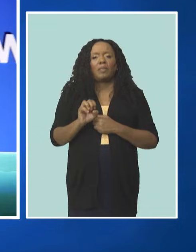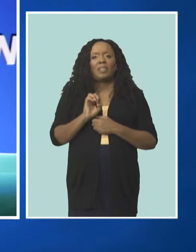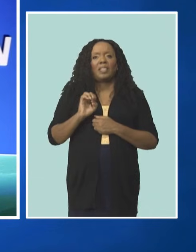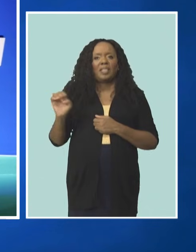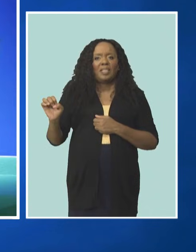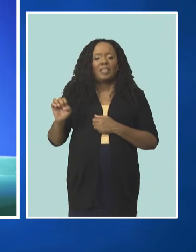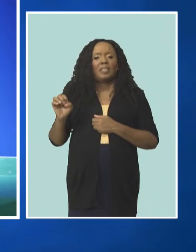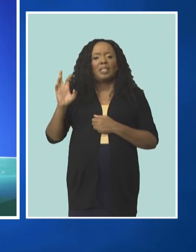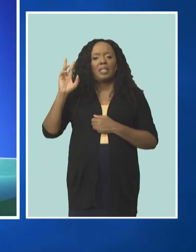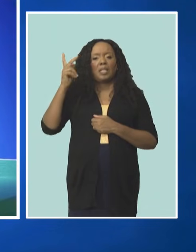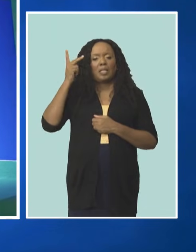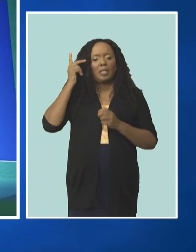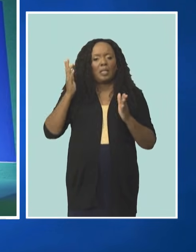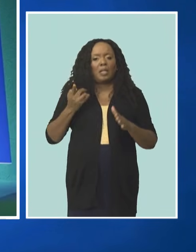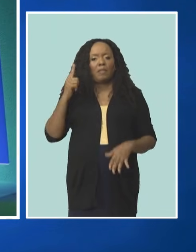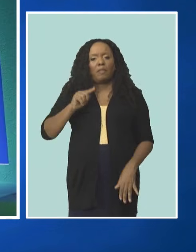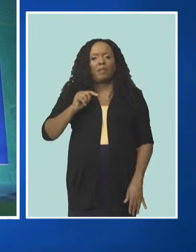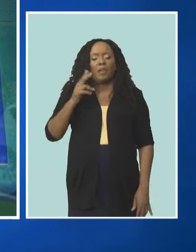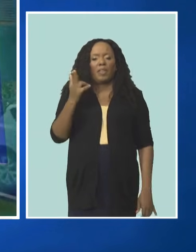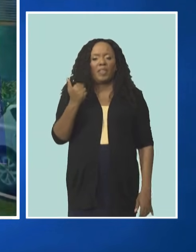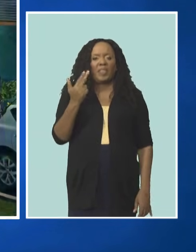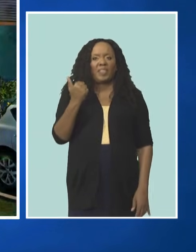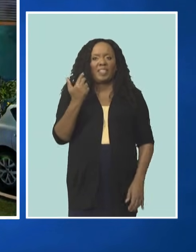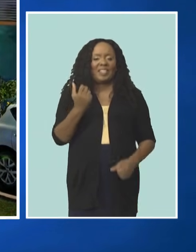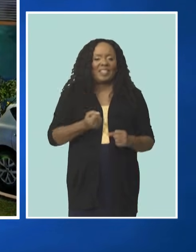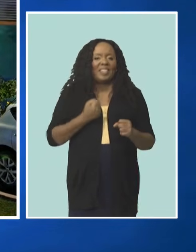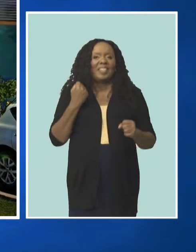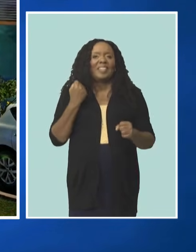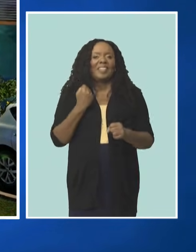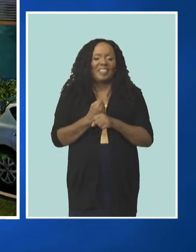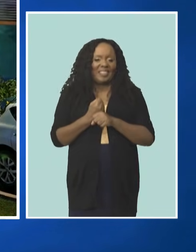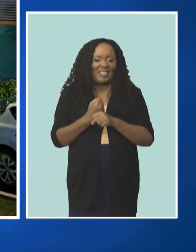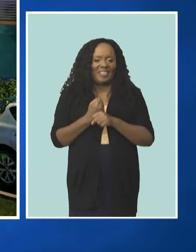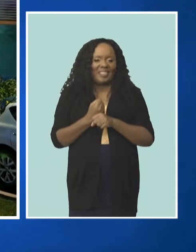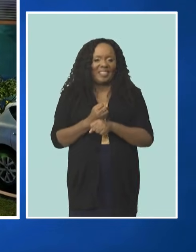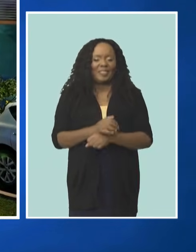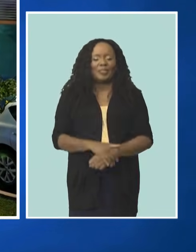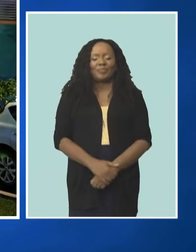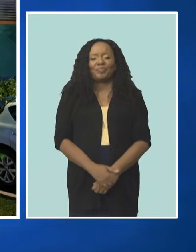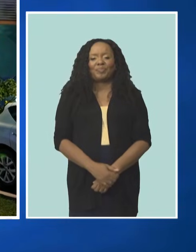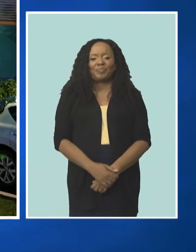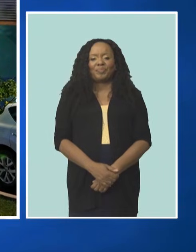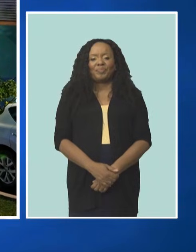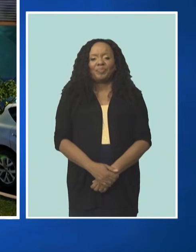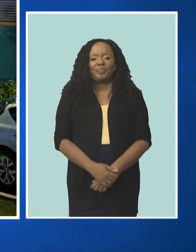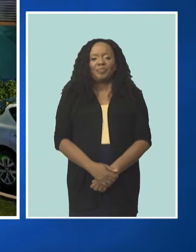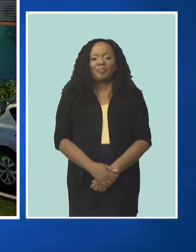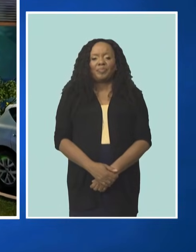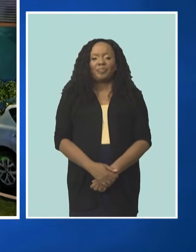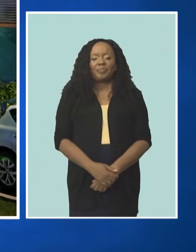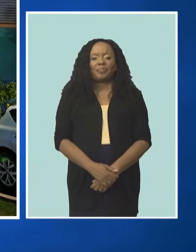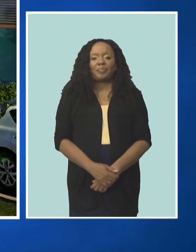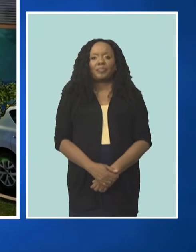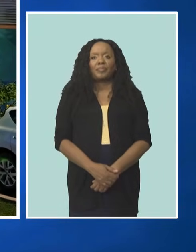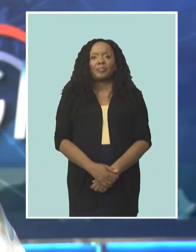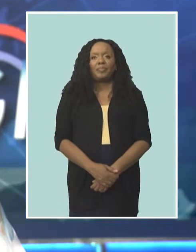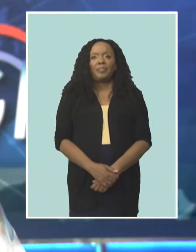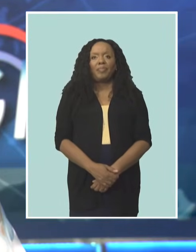a parliamentarian for 13 years. Rachel Agard, CBC